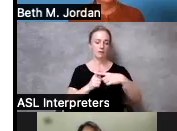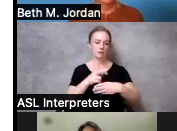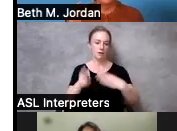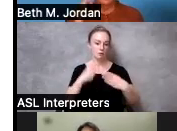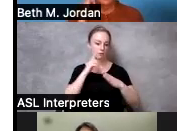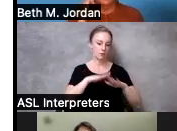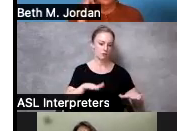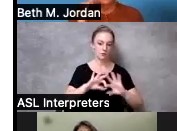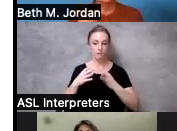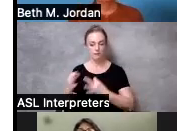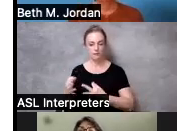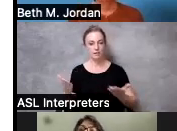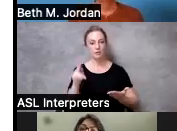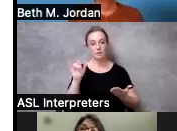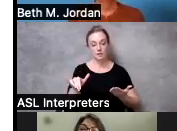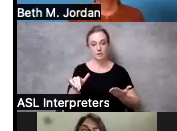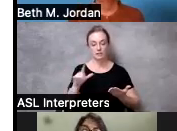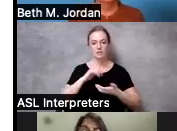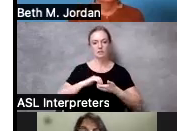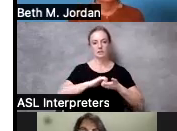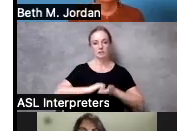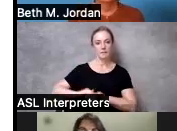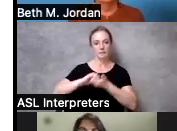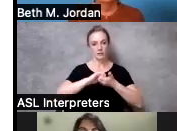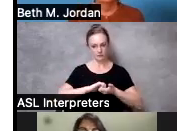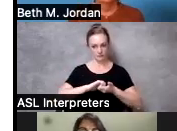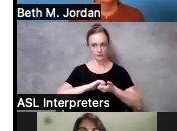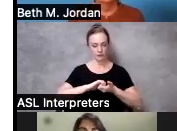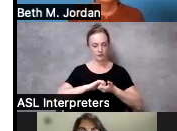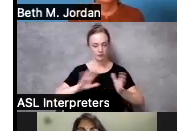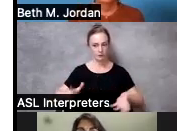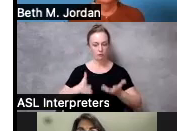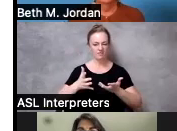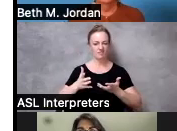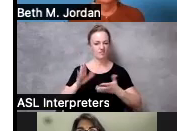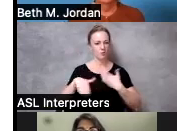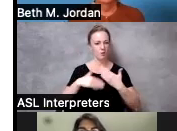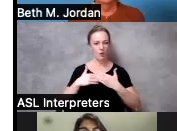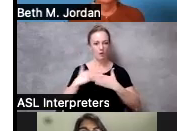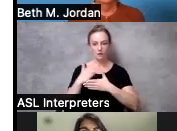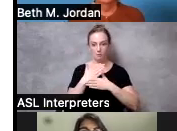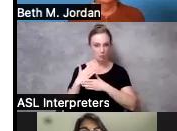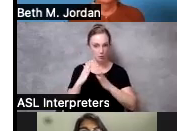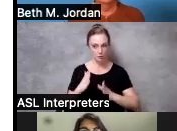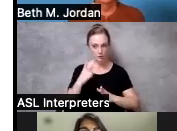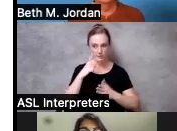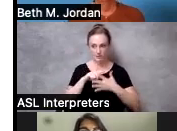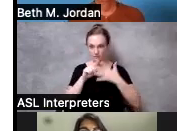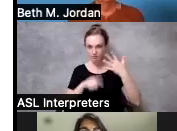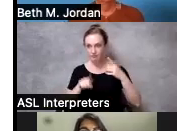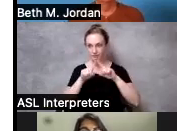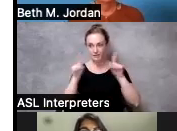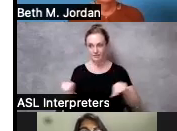in Kentucky, it's a collaborative movement and partners, all the partners that you see here, as well